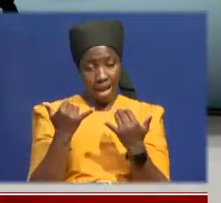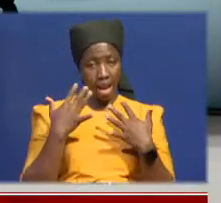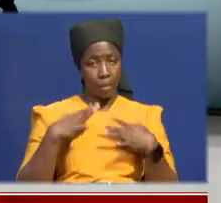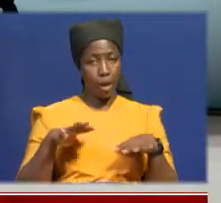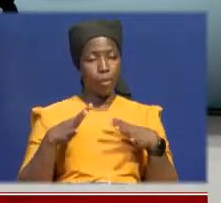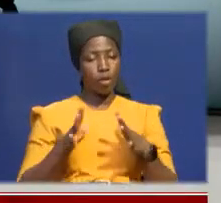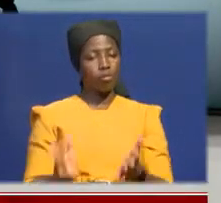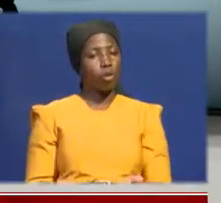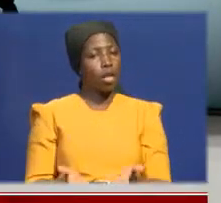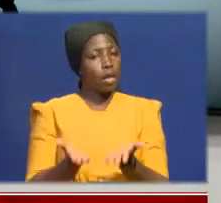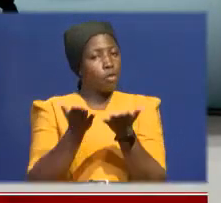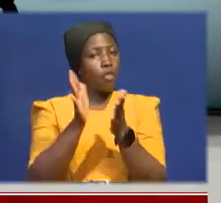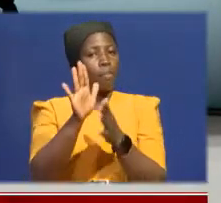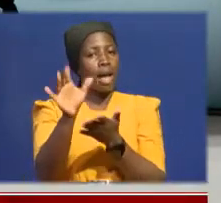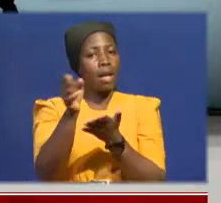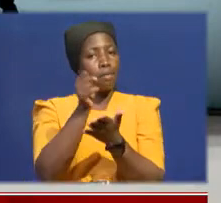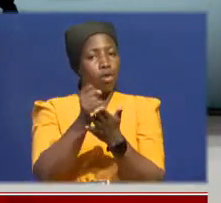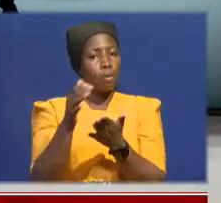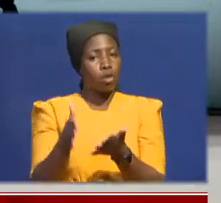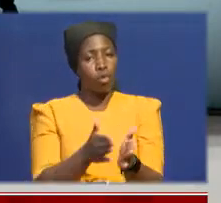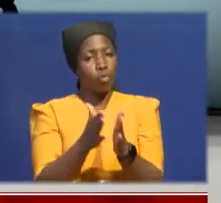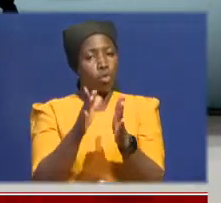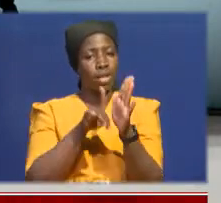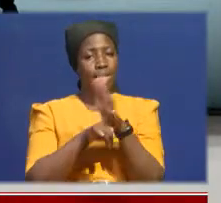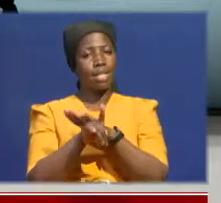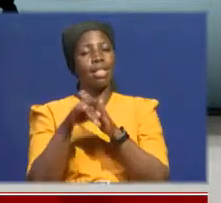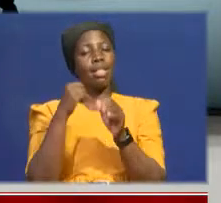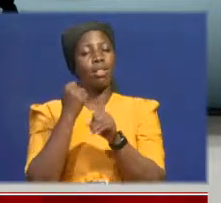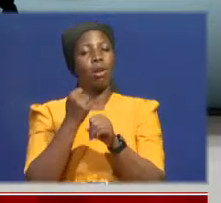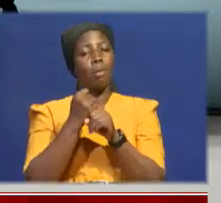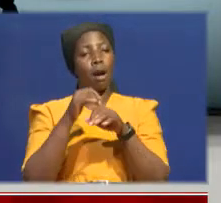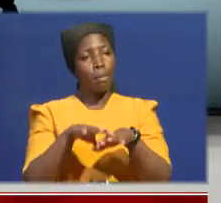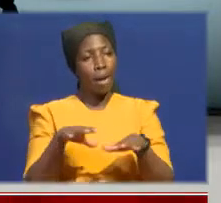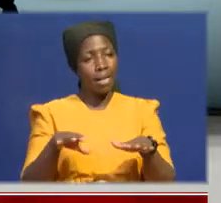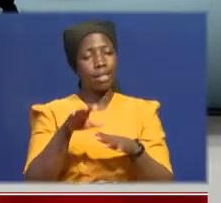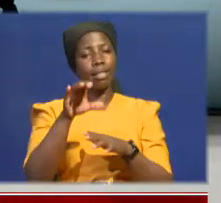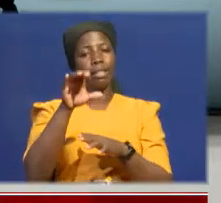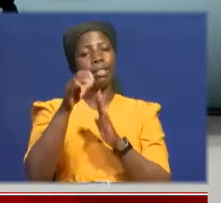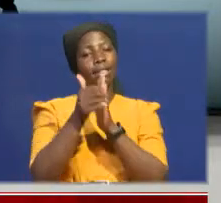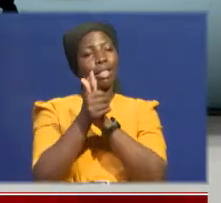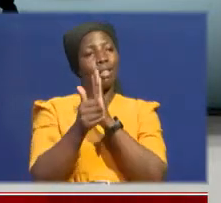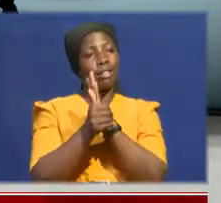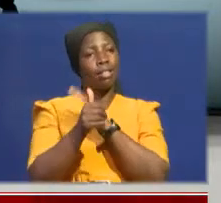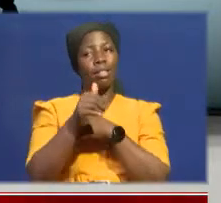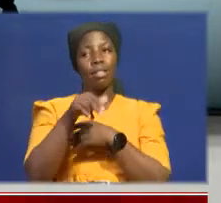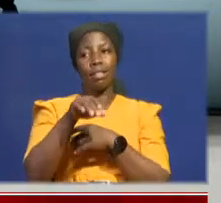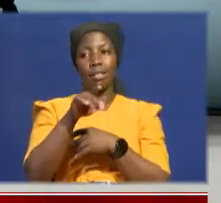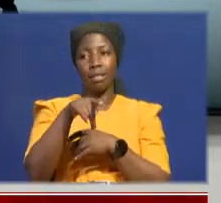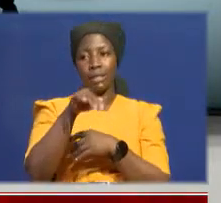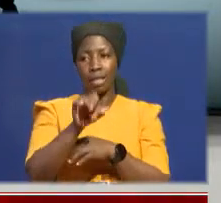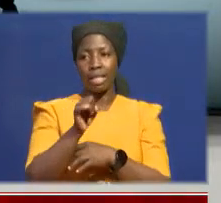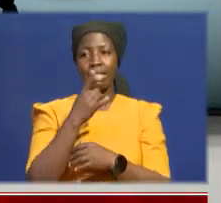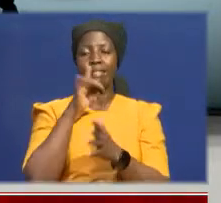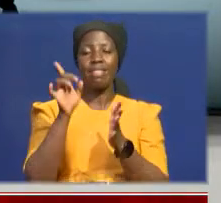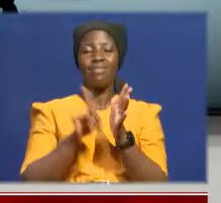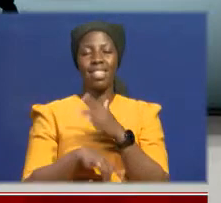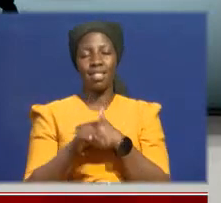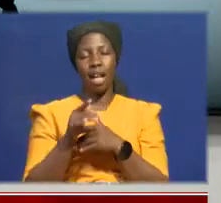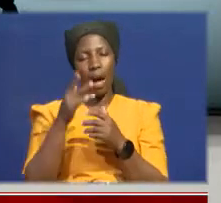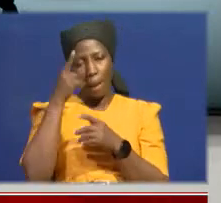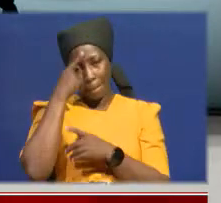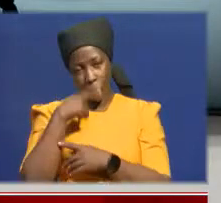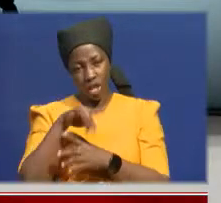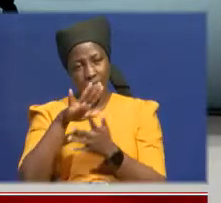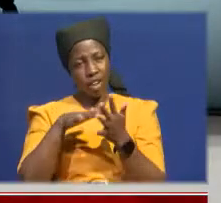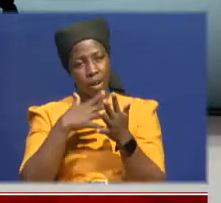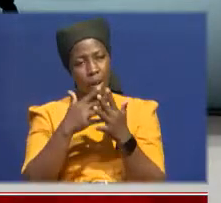employability in global market. Skills Development Secretary Dr. Wanjiru Kariuki says a policy framework on career